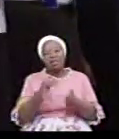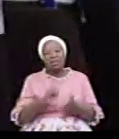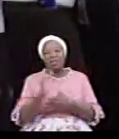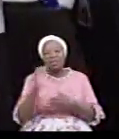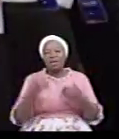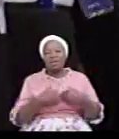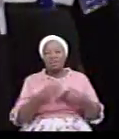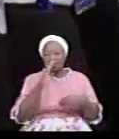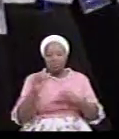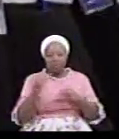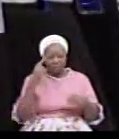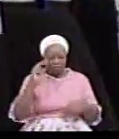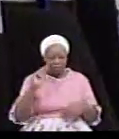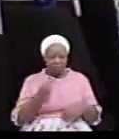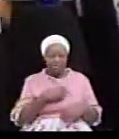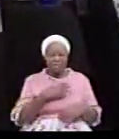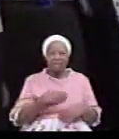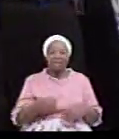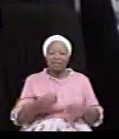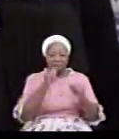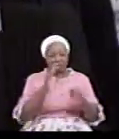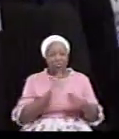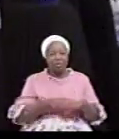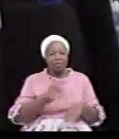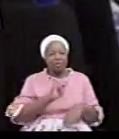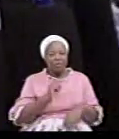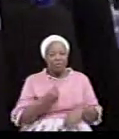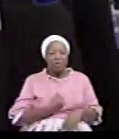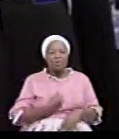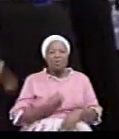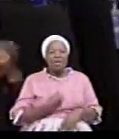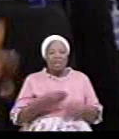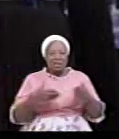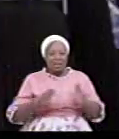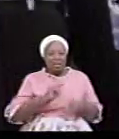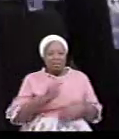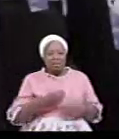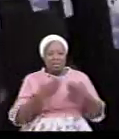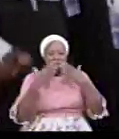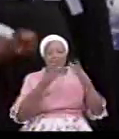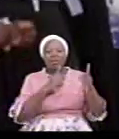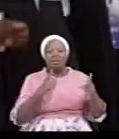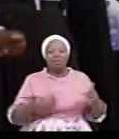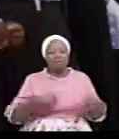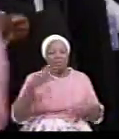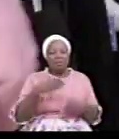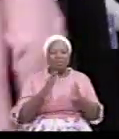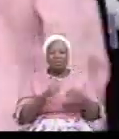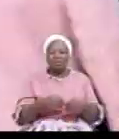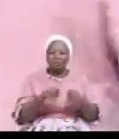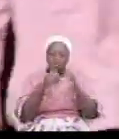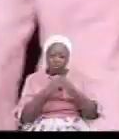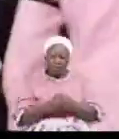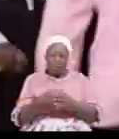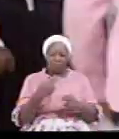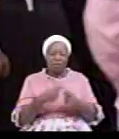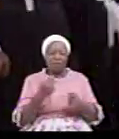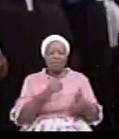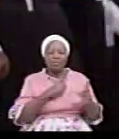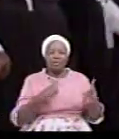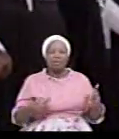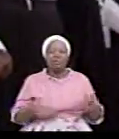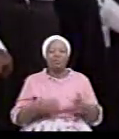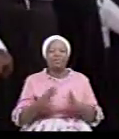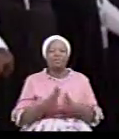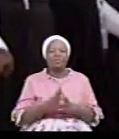The greatness of God. The greatness of God. The greatness of God transcends all the greatness of